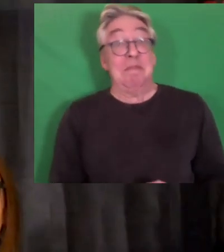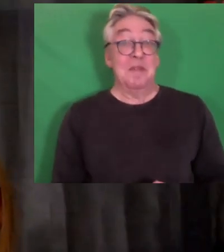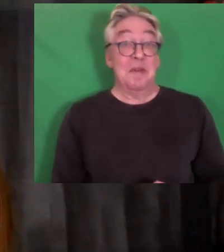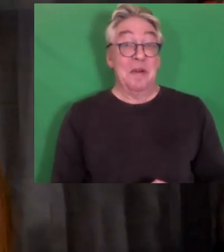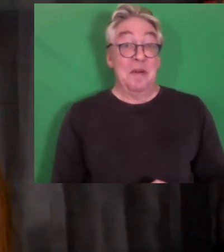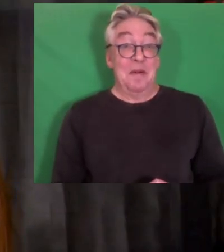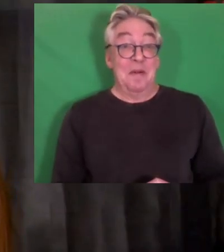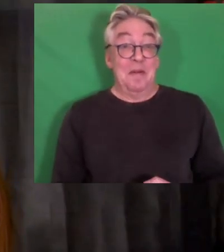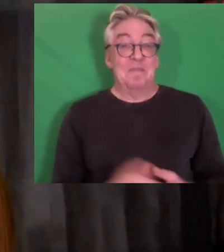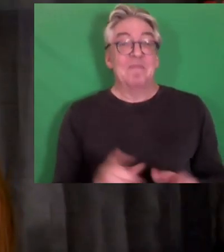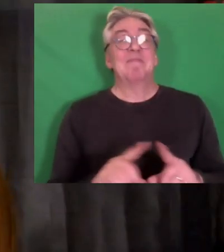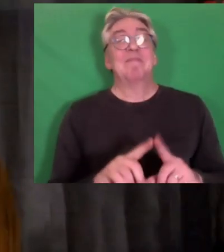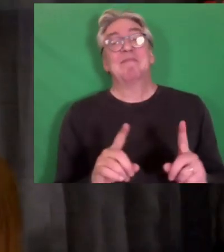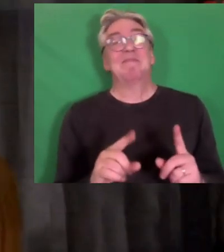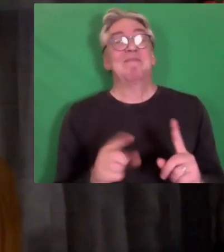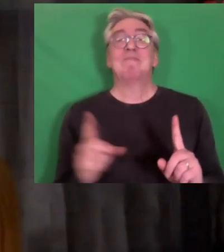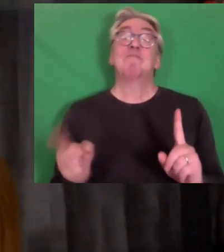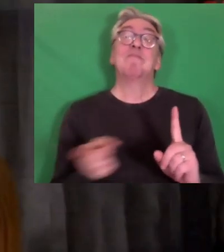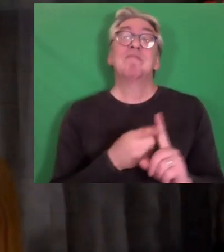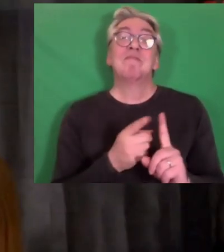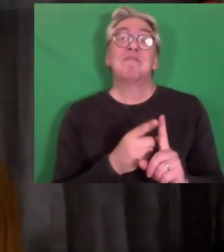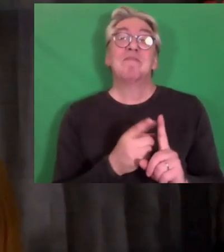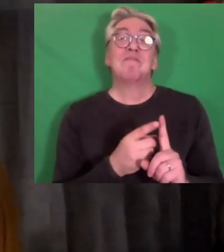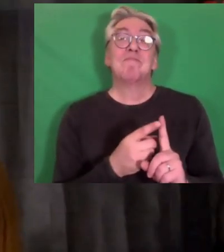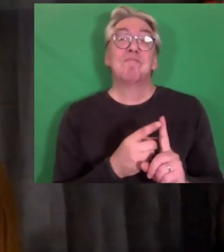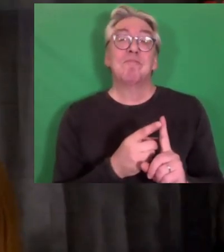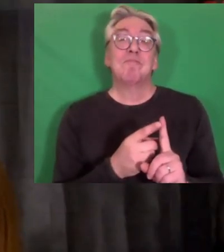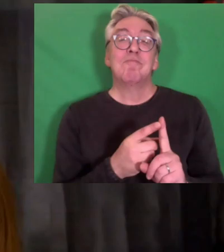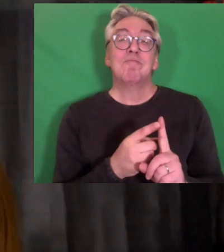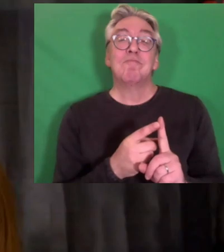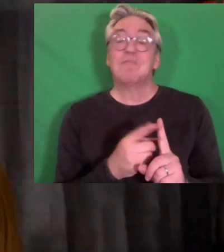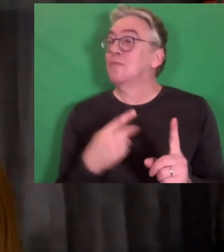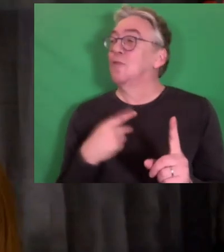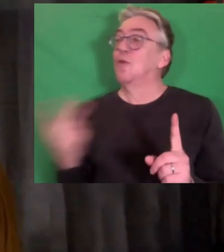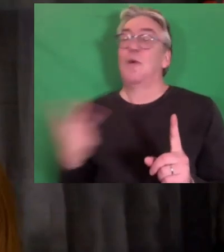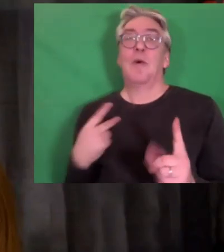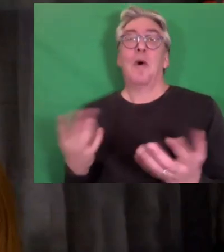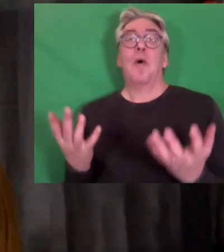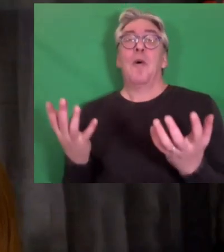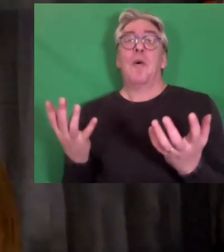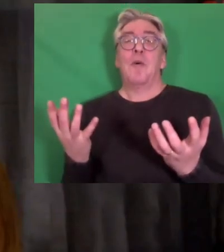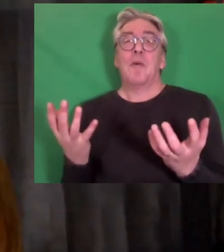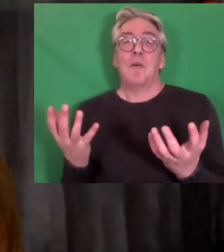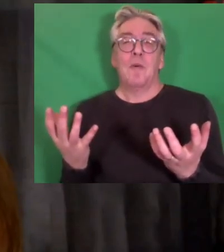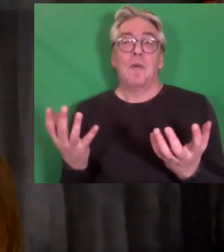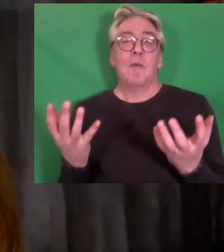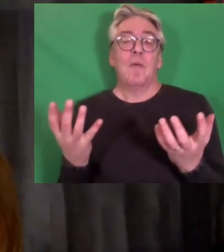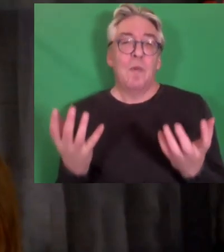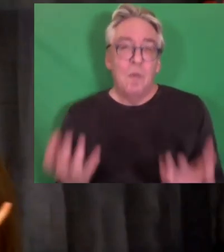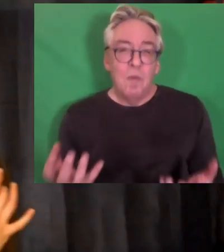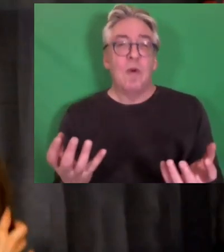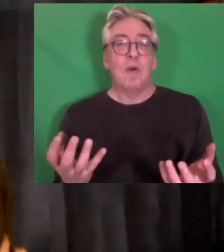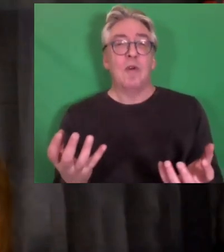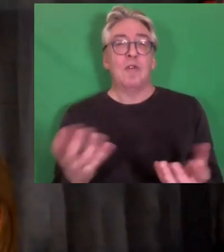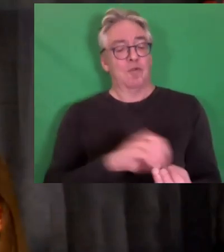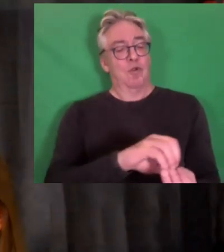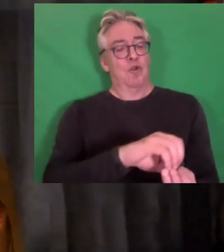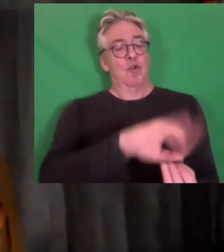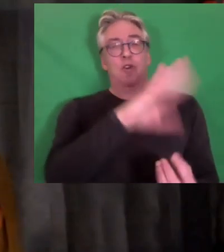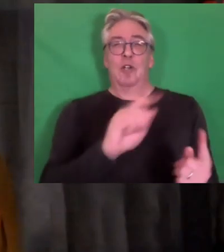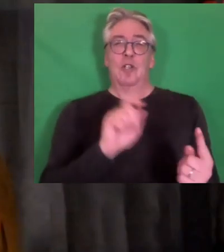first of all, we wanna make a good impression with Spawnpoint. And so far, we got great feedback from all our partners,